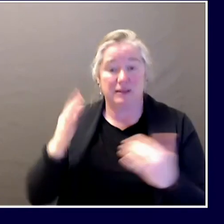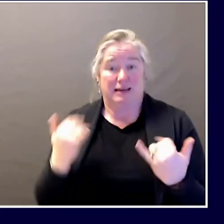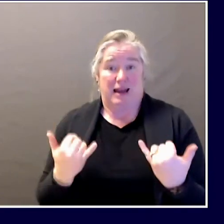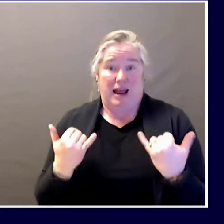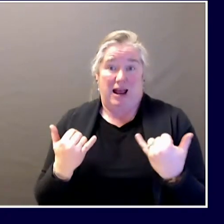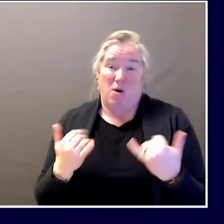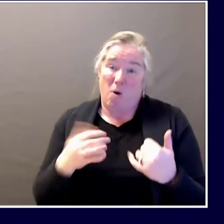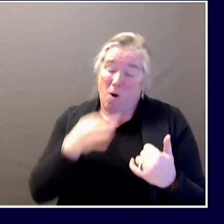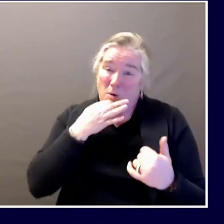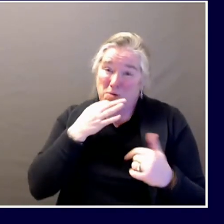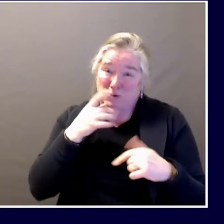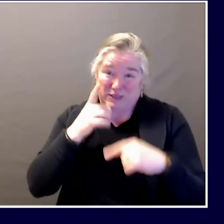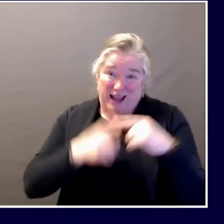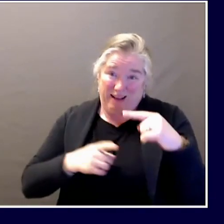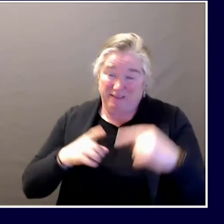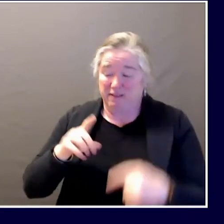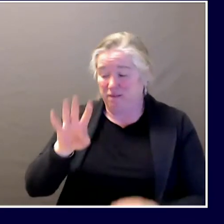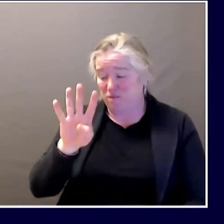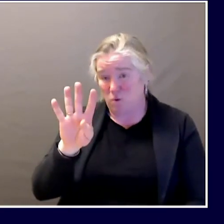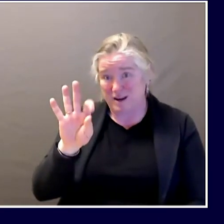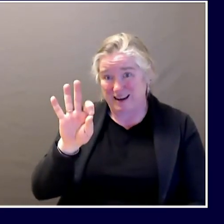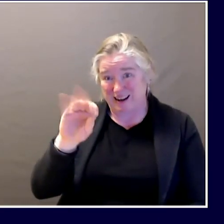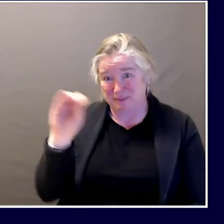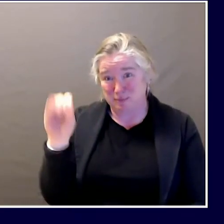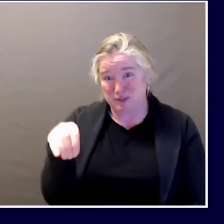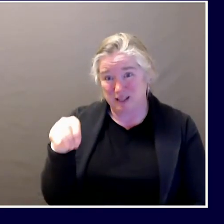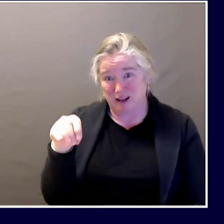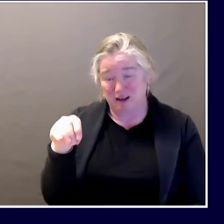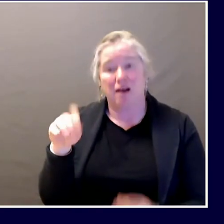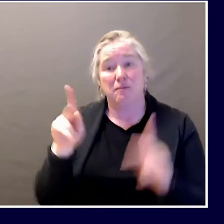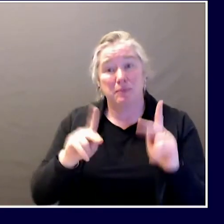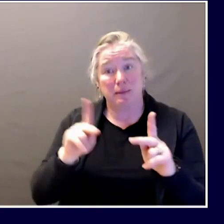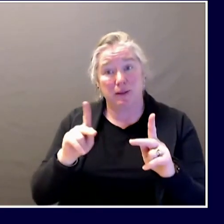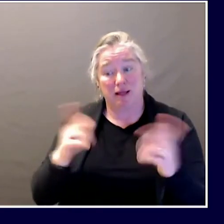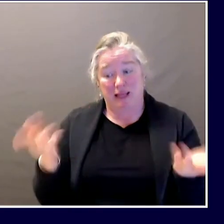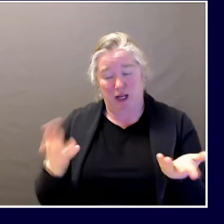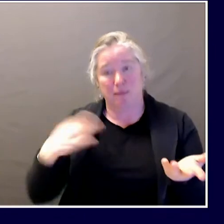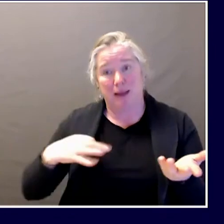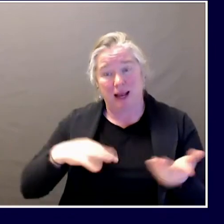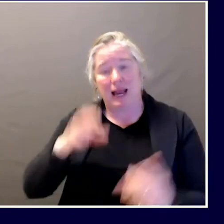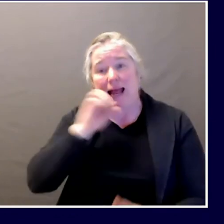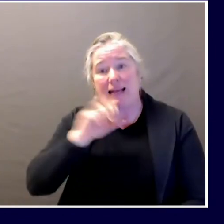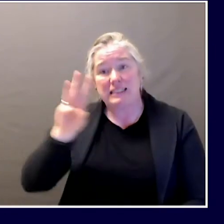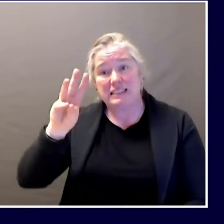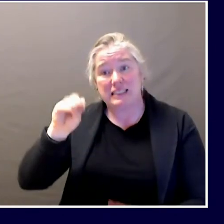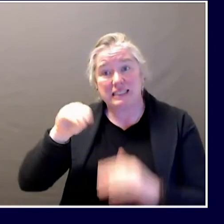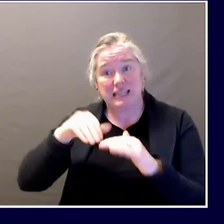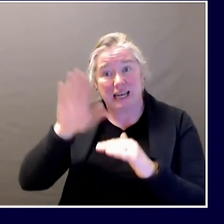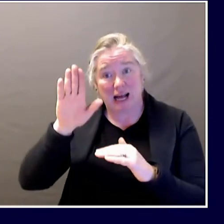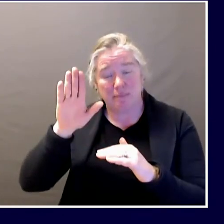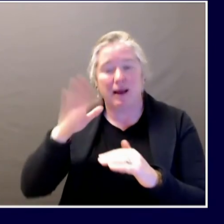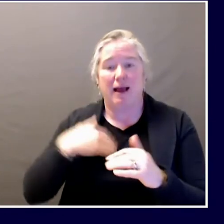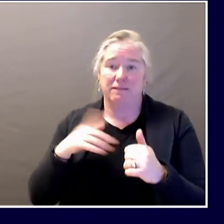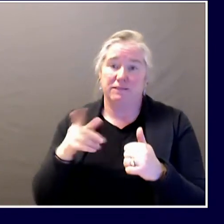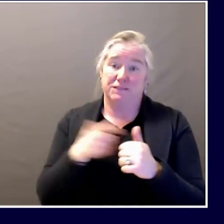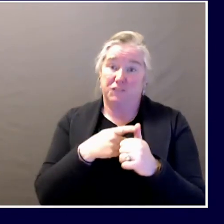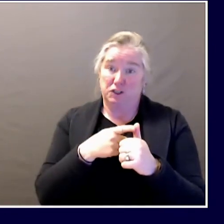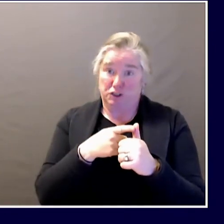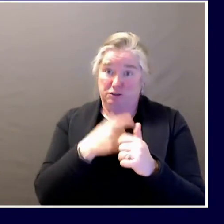half, 49% of people in Maine age 60 and over have gotten their first doses, and about